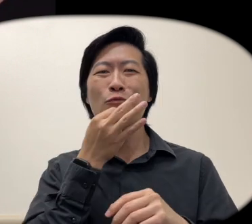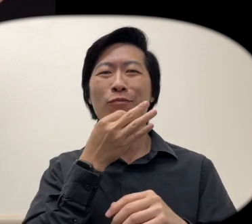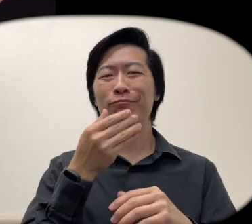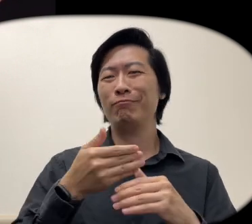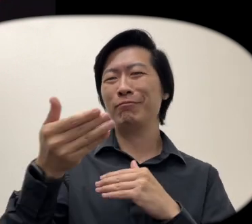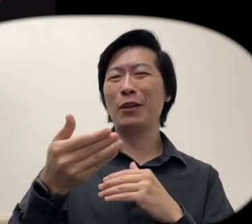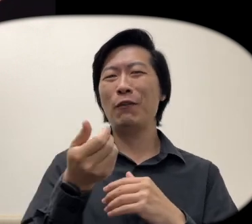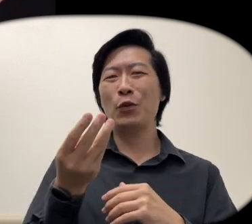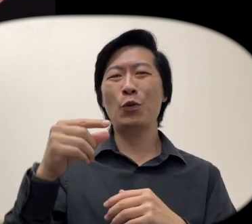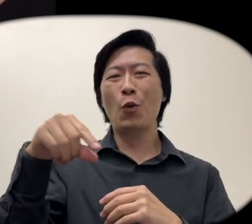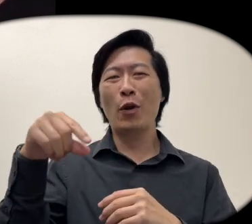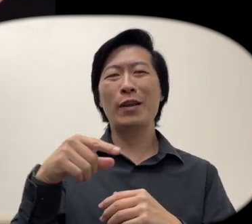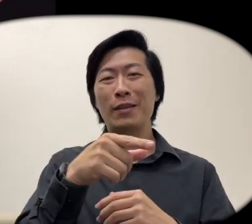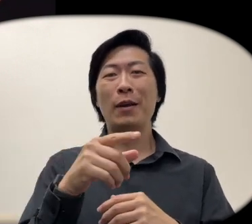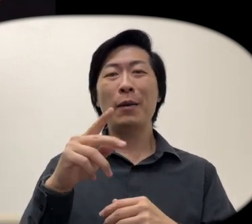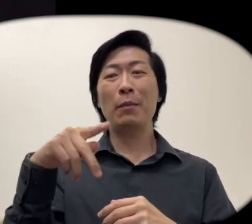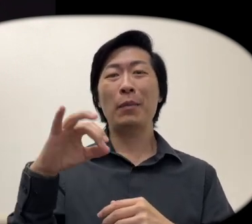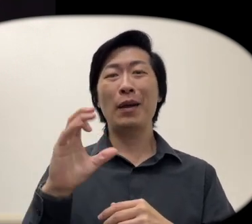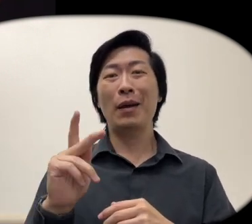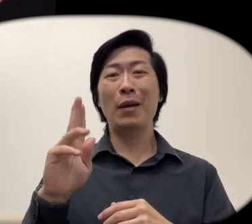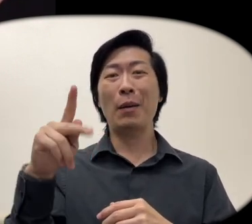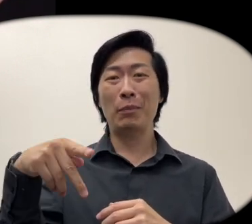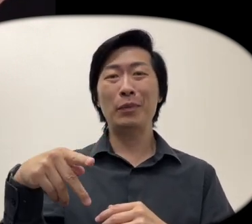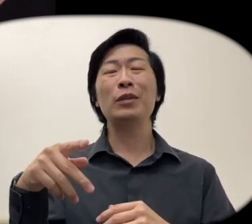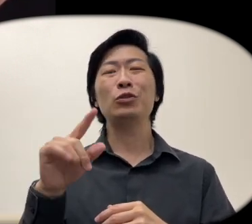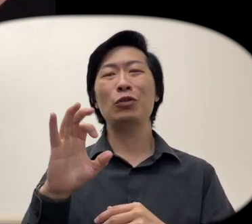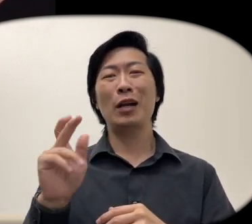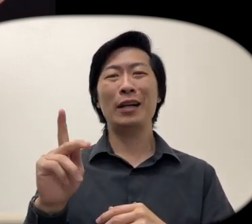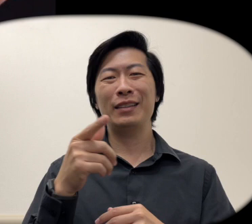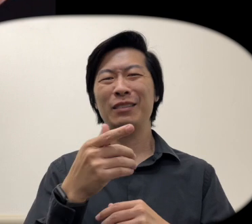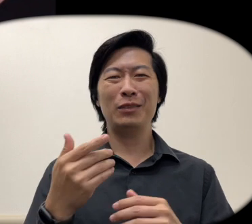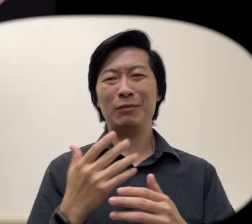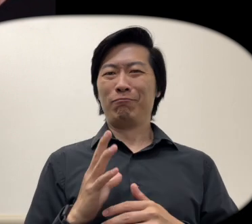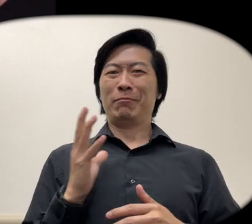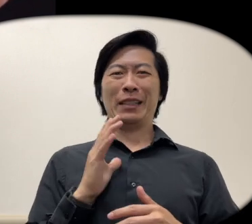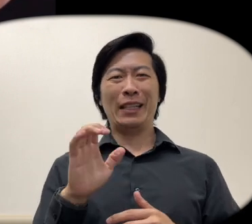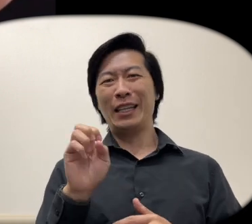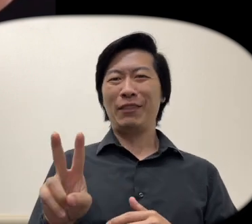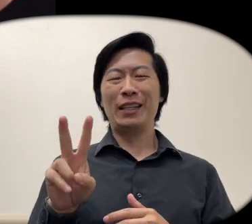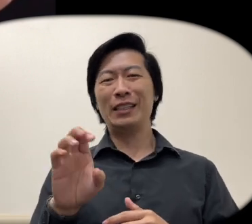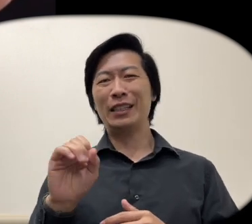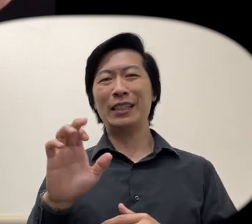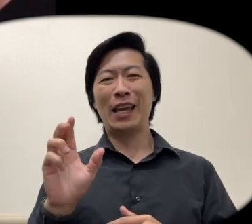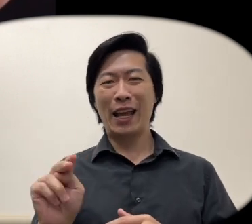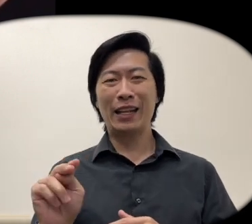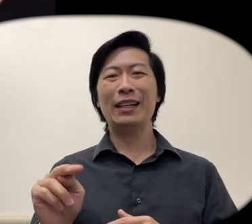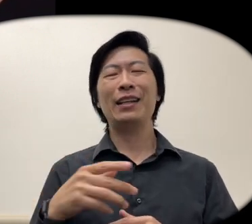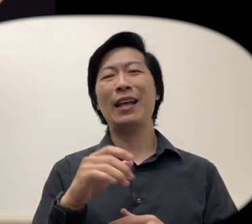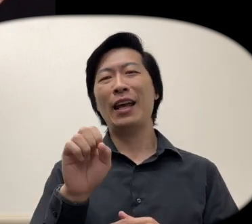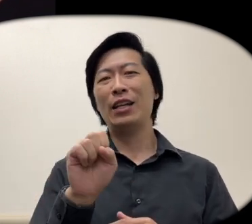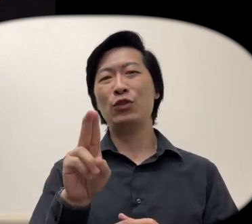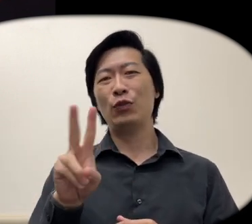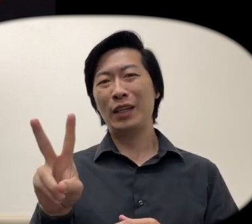couple of quarters. Here's their pickup truck, their brand new luxury EV sedan, another version of their pickup truck, and their cheaper SUVs, and